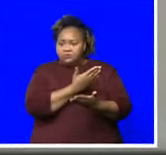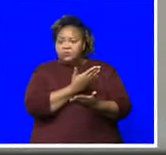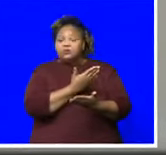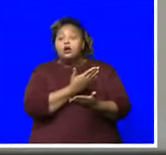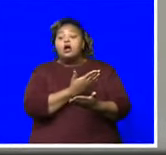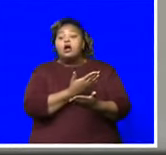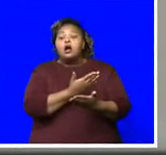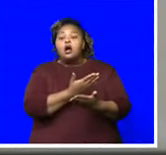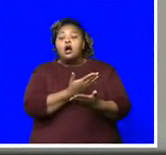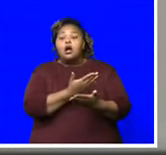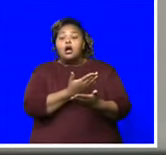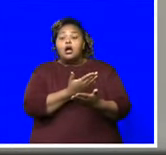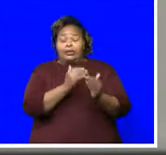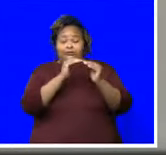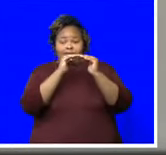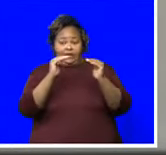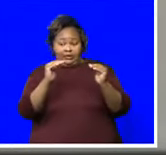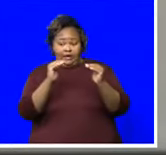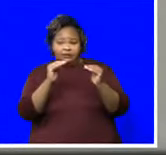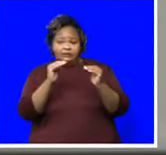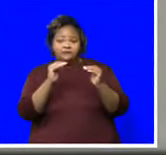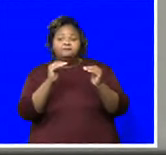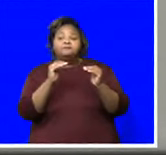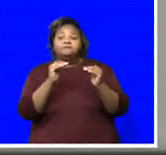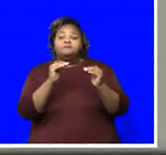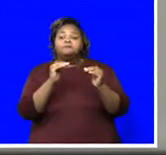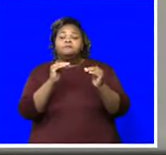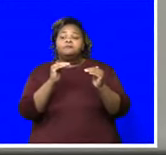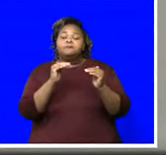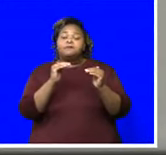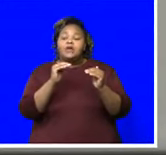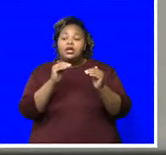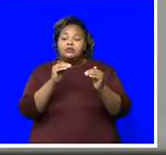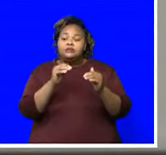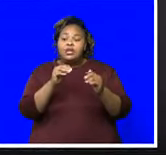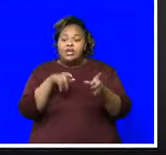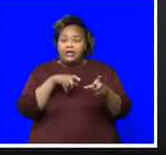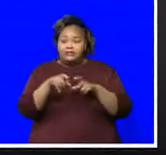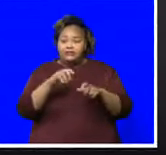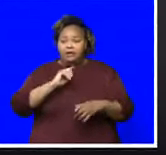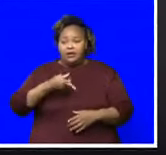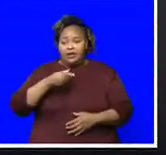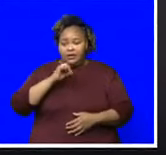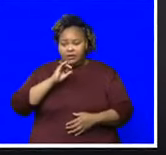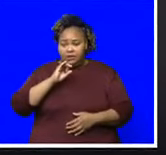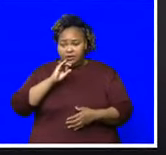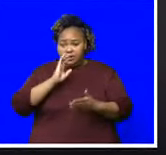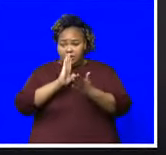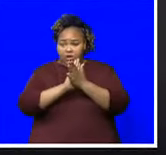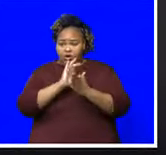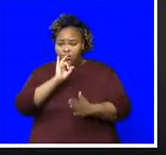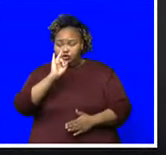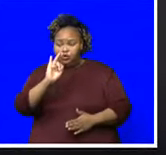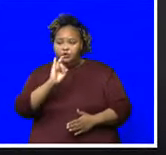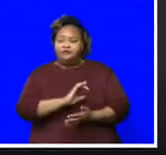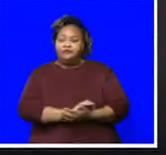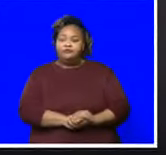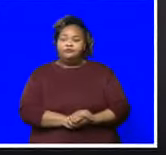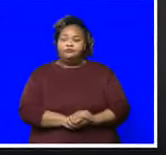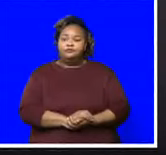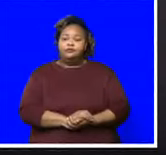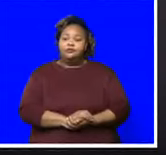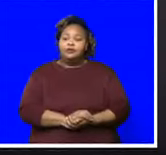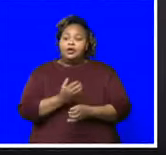matric through UTEC as a center for a number of satellite schools. As far as the Department of Basic Education